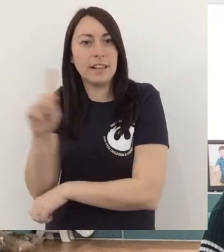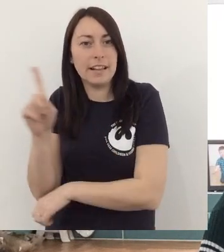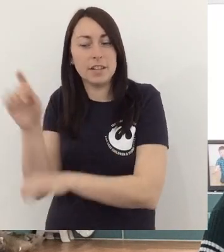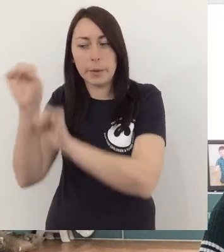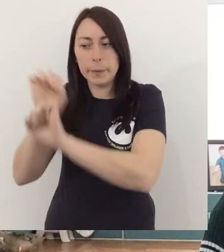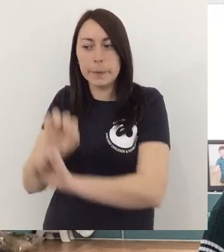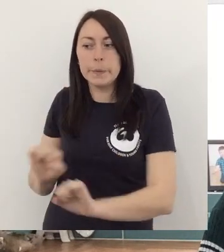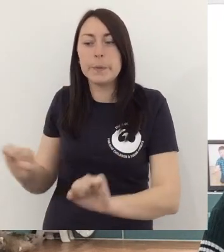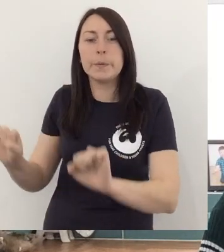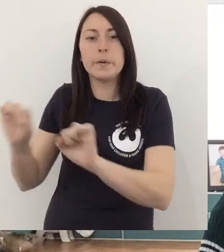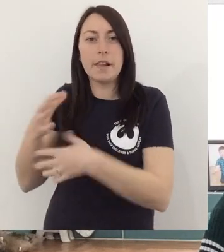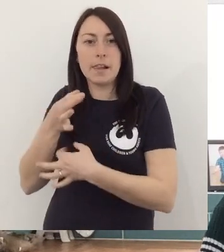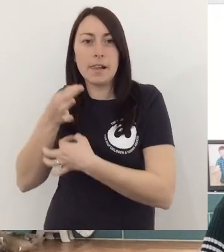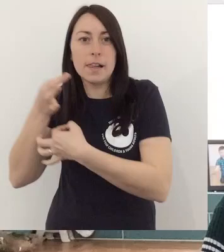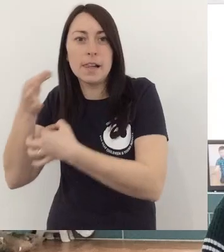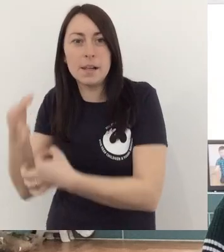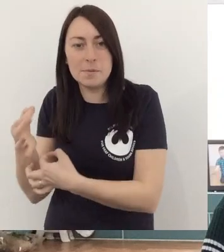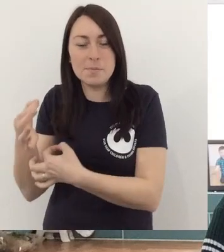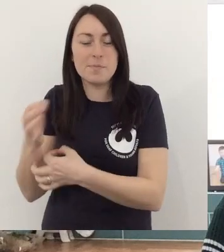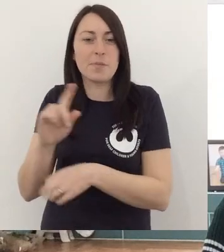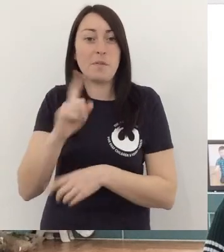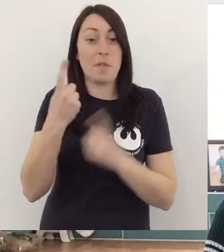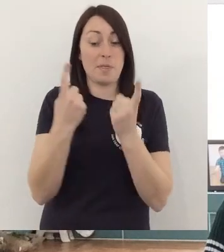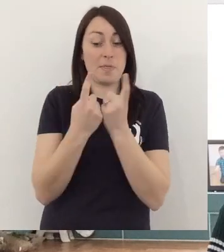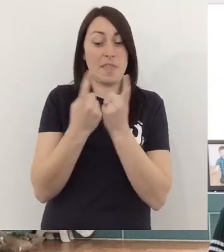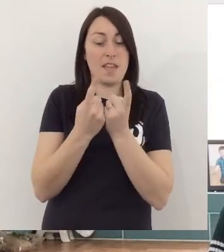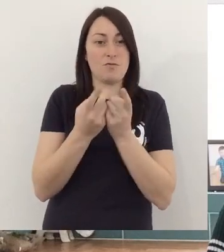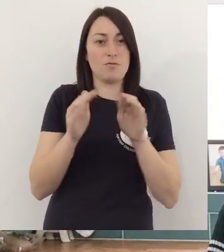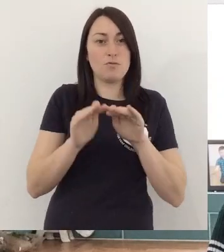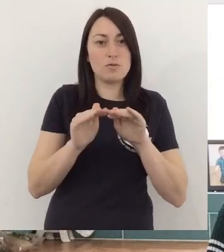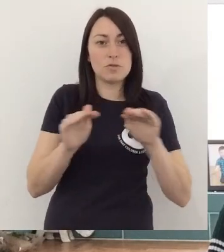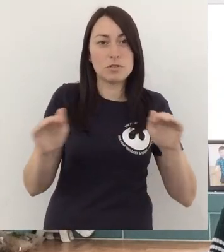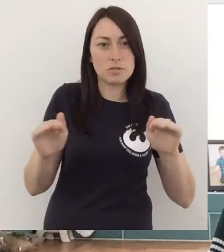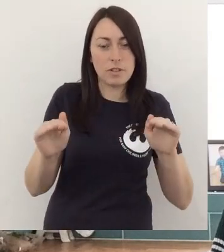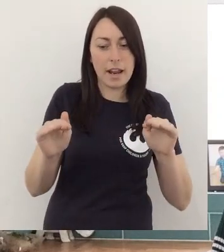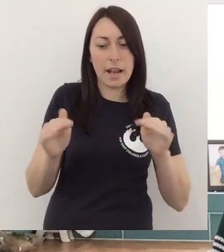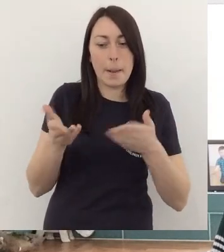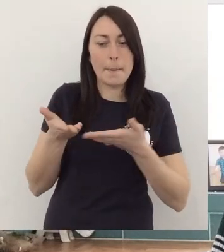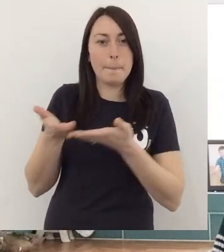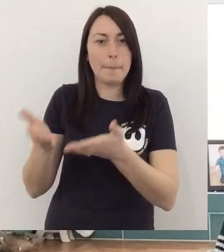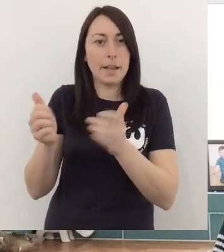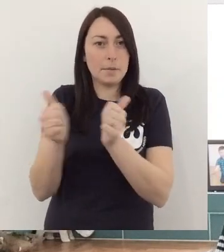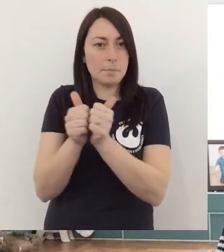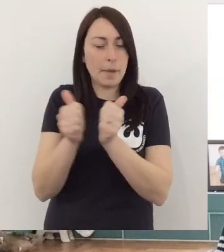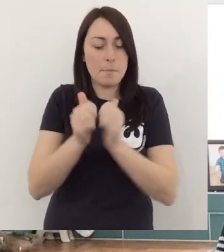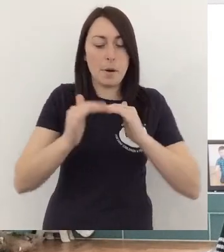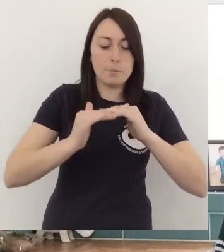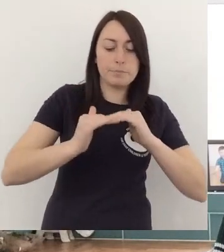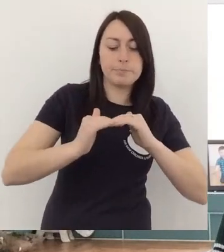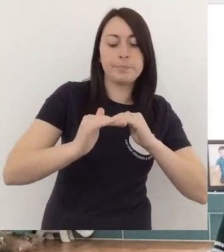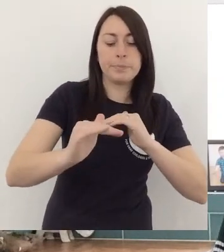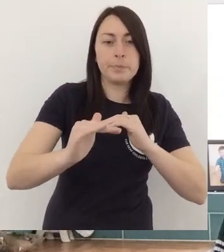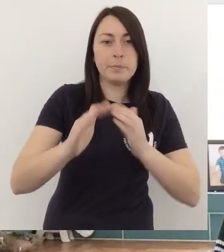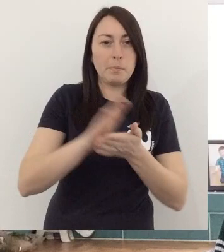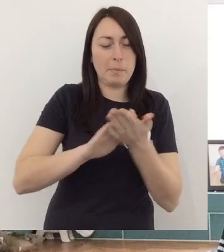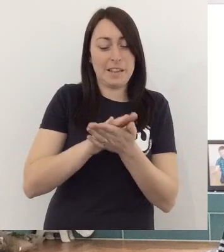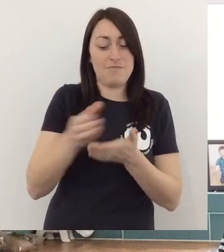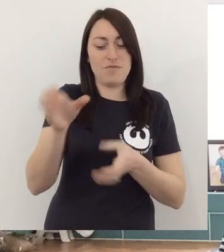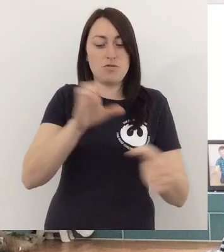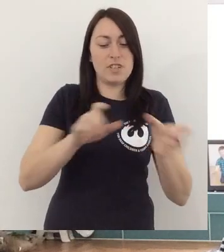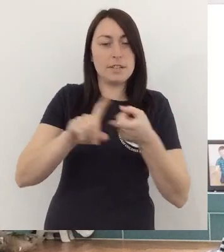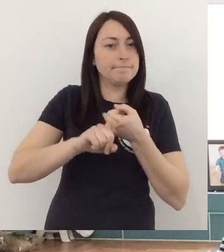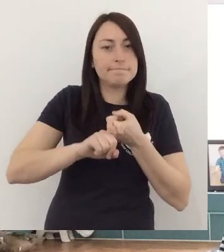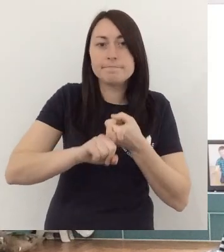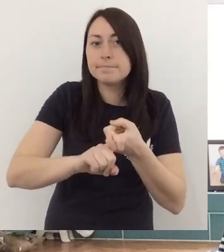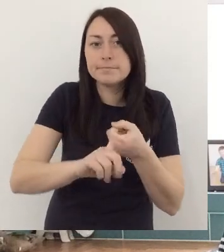thing I've got is a little tray with some baking paper in the bottom so it doesn't stick, and I have a saucepan here. So we're going to put some ingredients